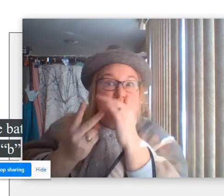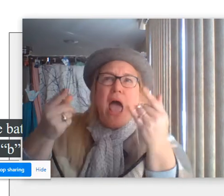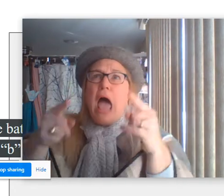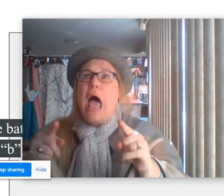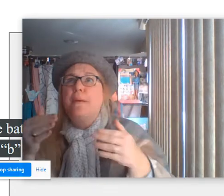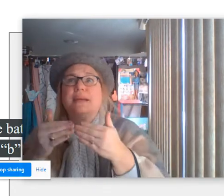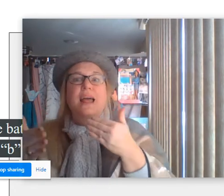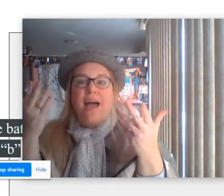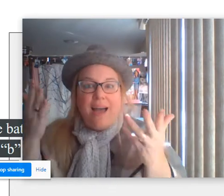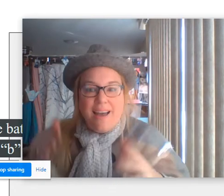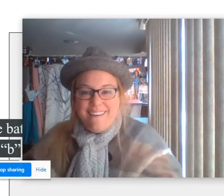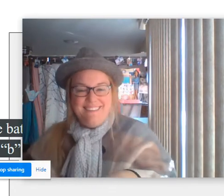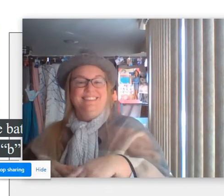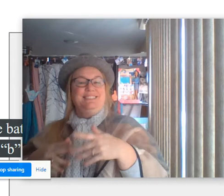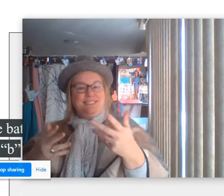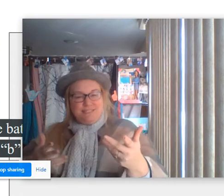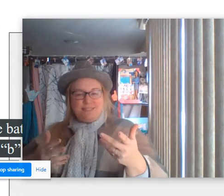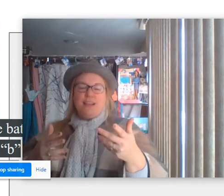you generally